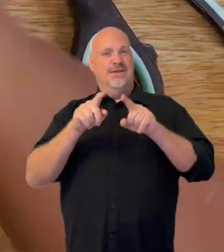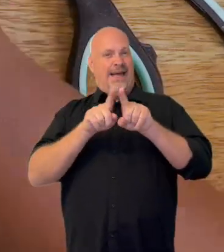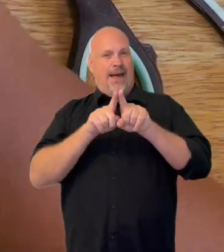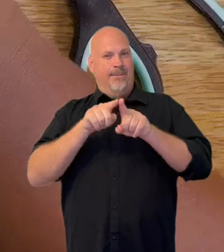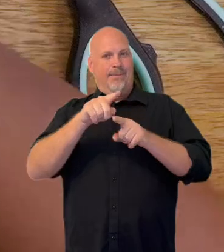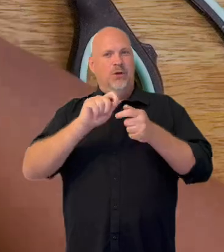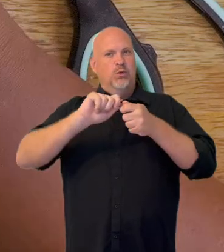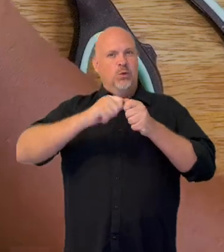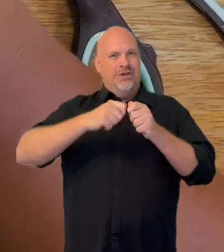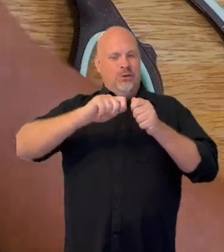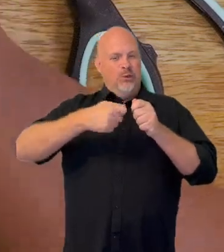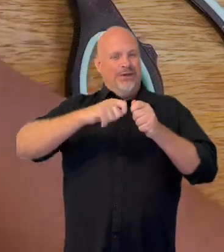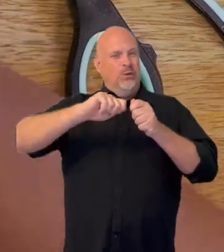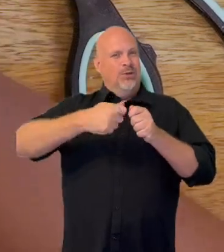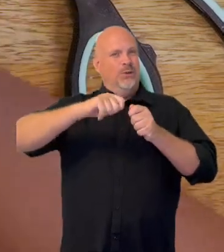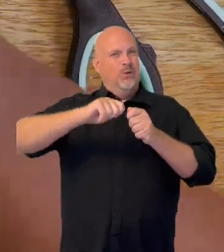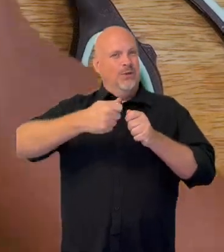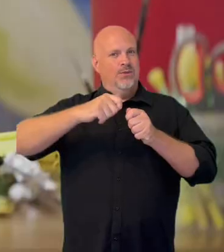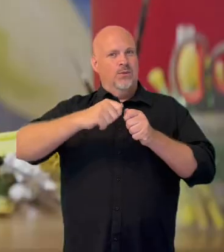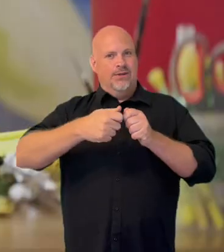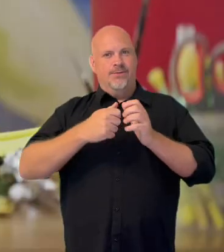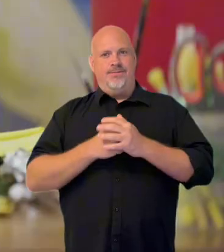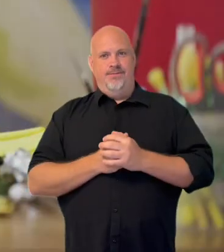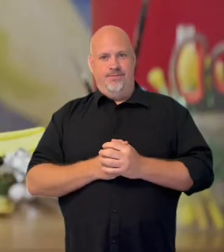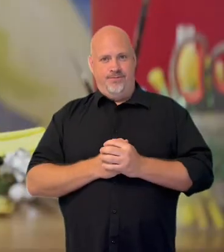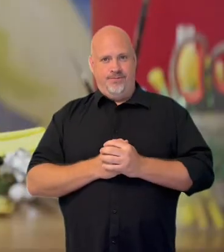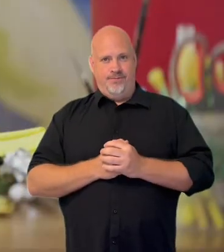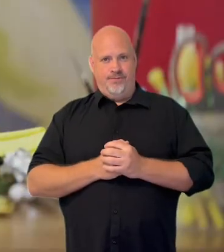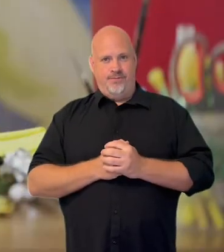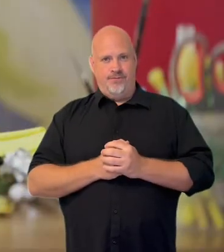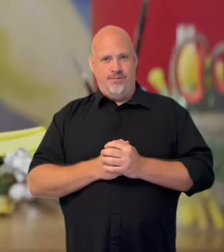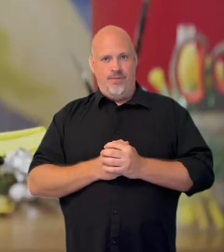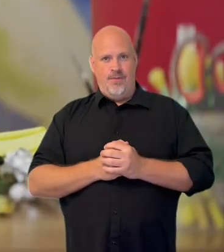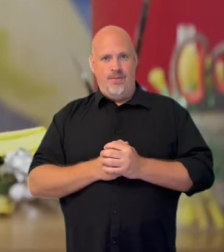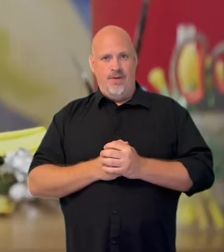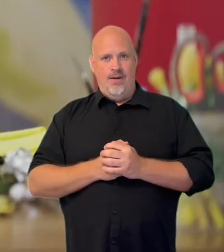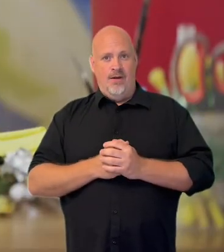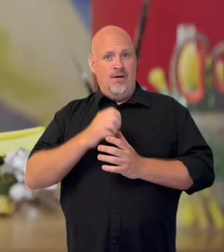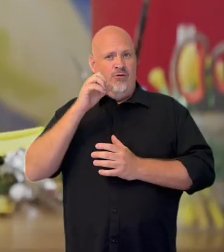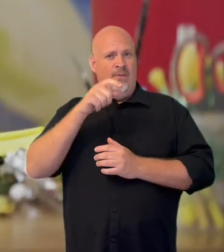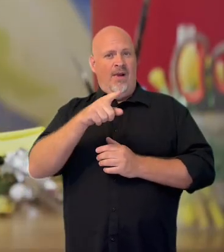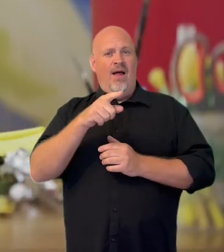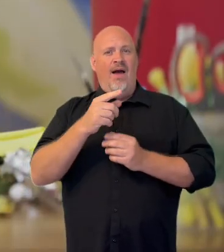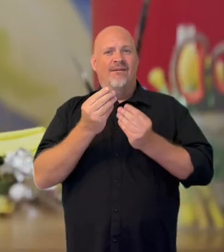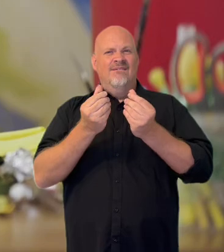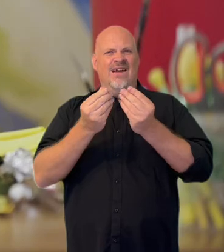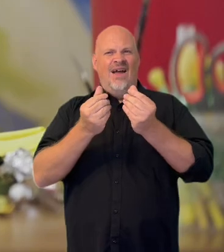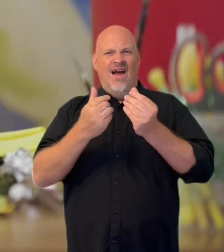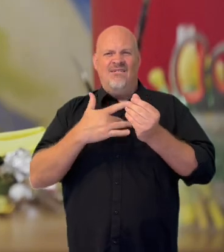just rub a teeny bit of water on them just to help move things along.